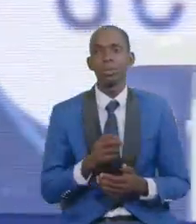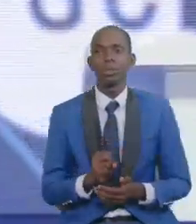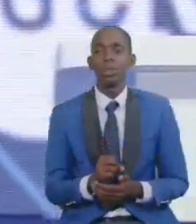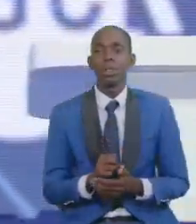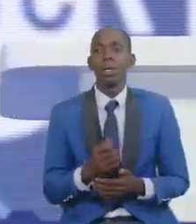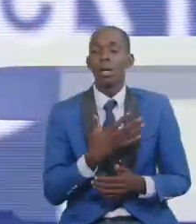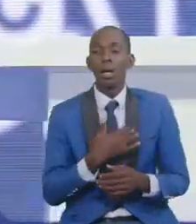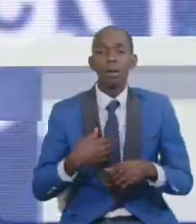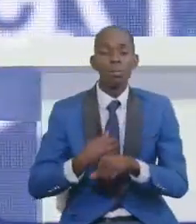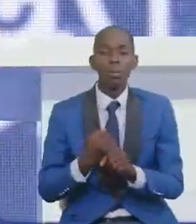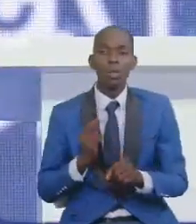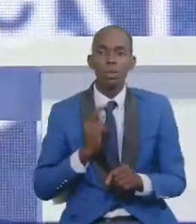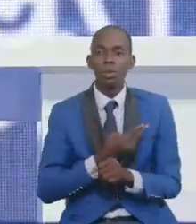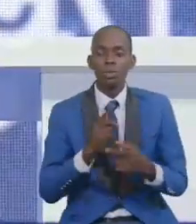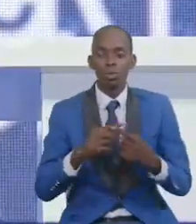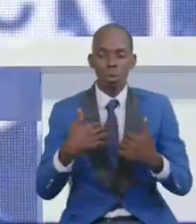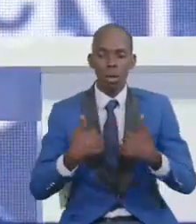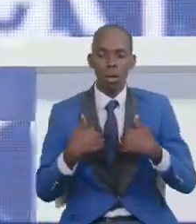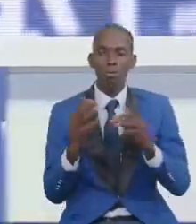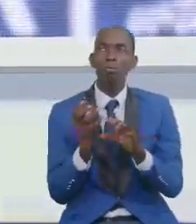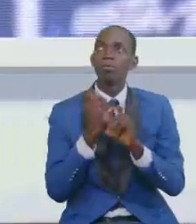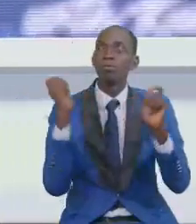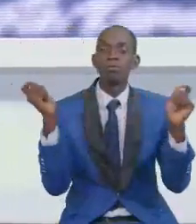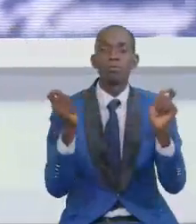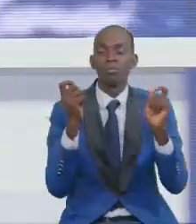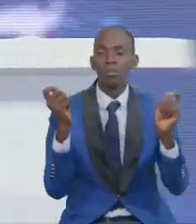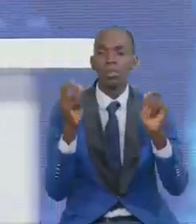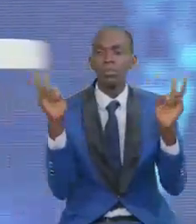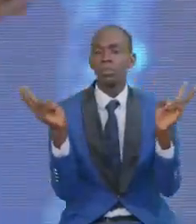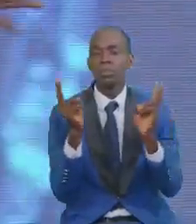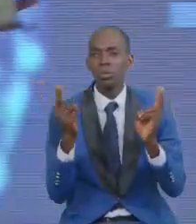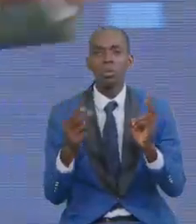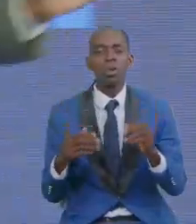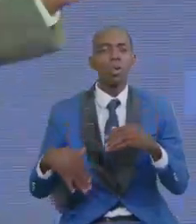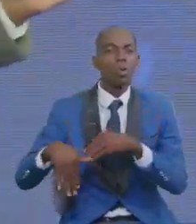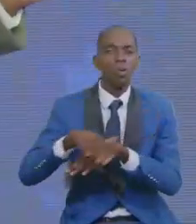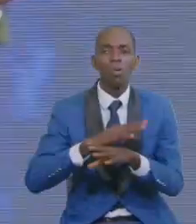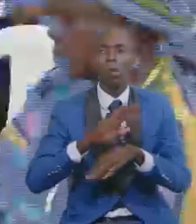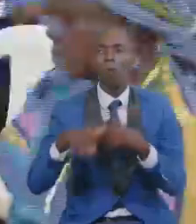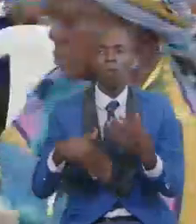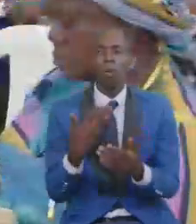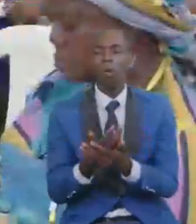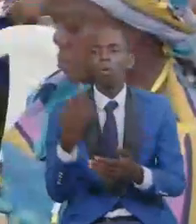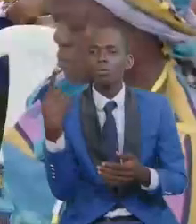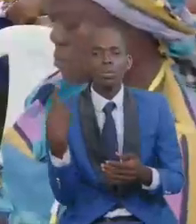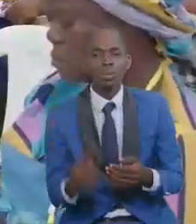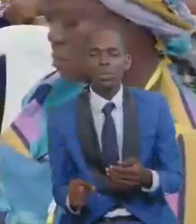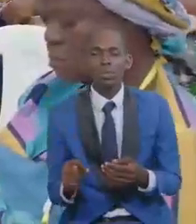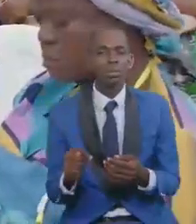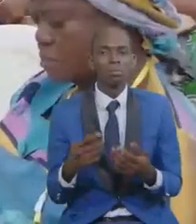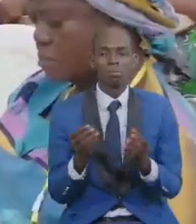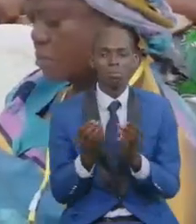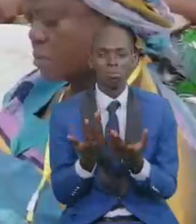makes us to have victory, triumph over all the offshoots of the tree